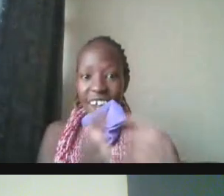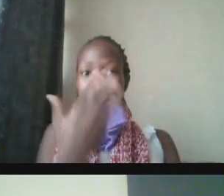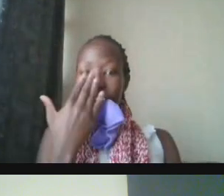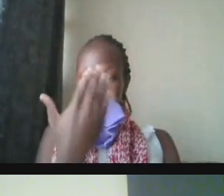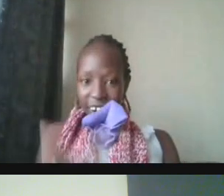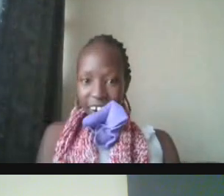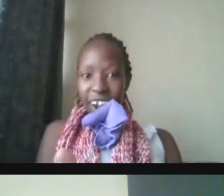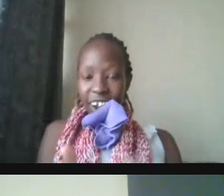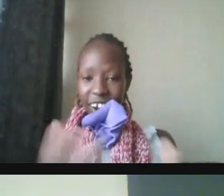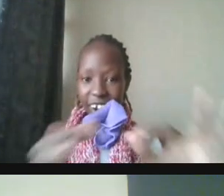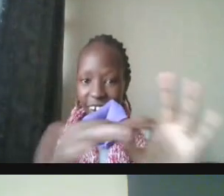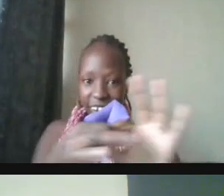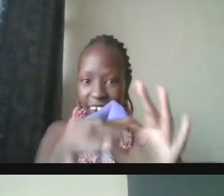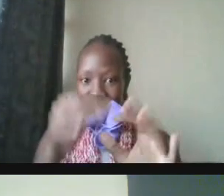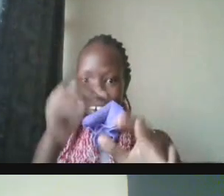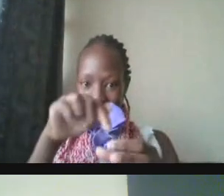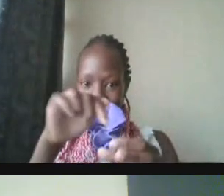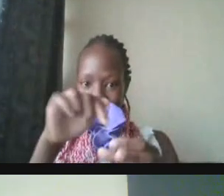Hello, everyone.